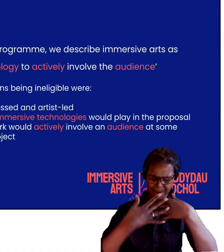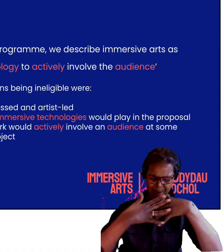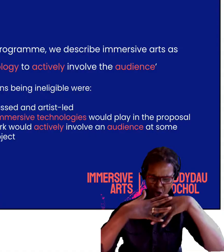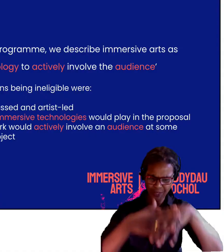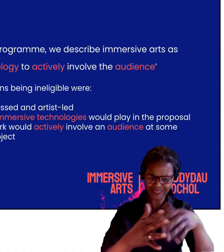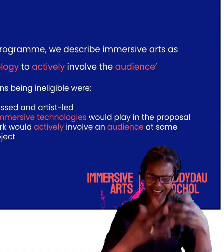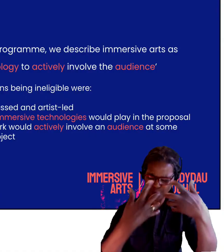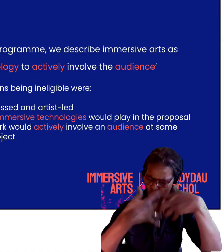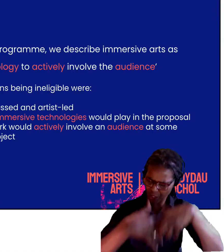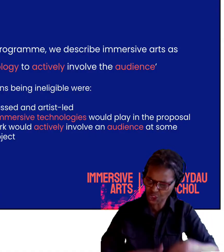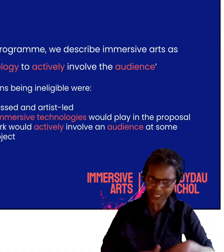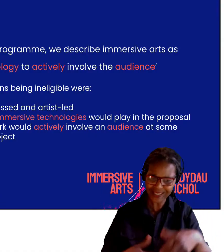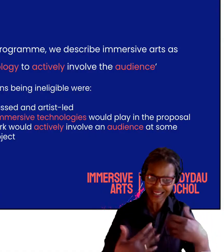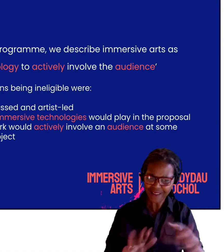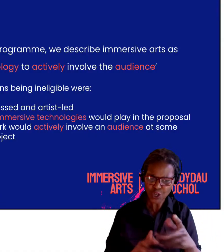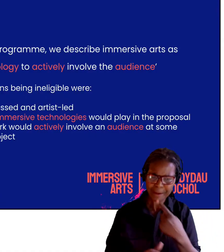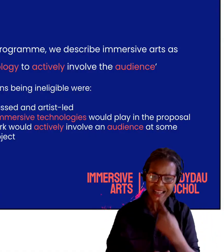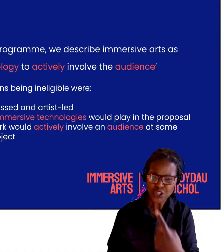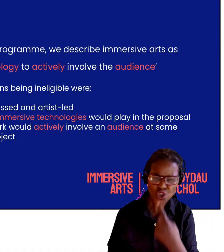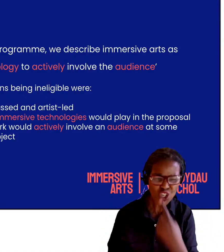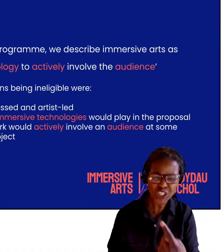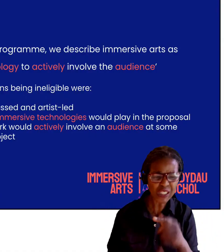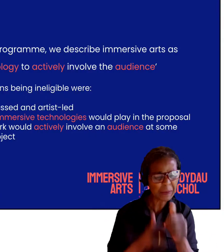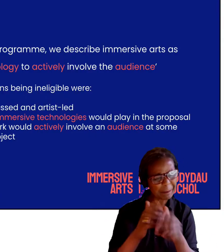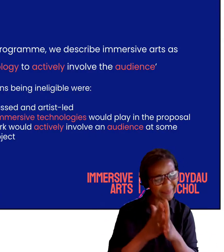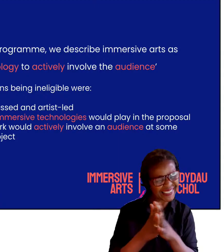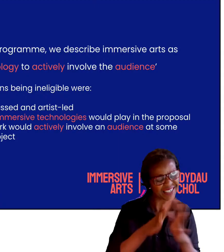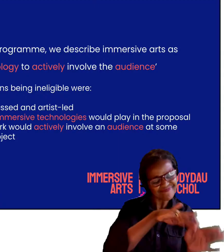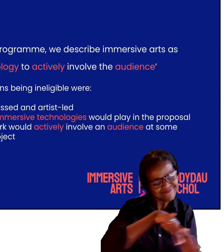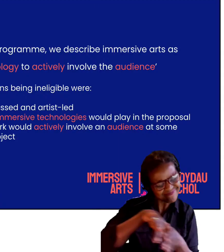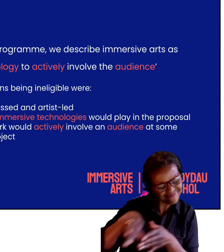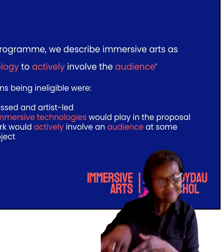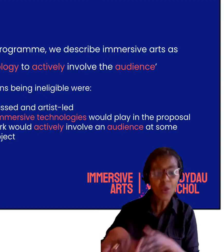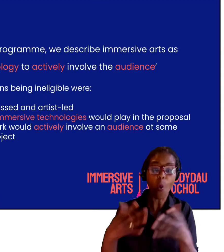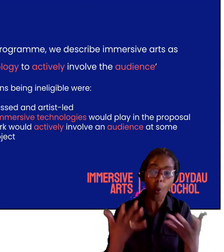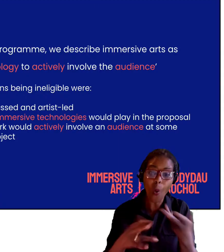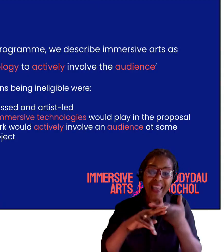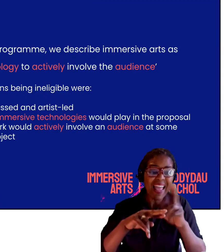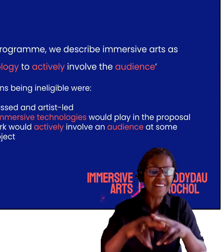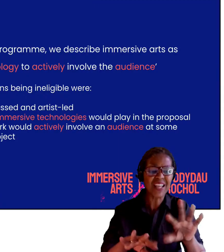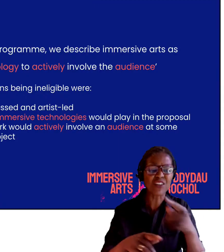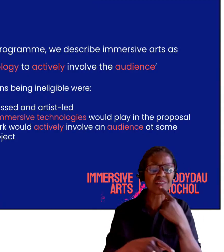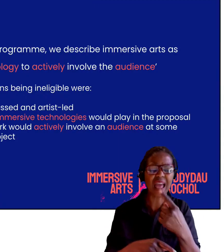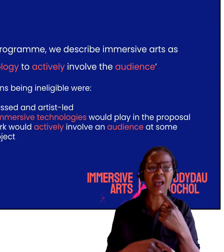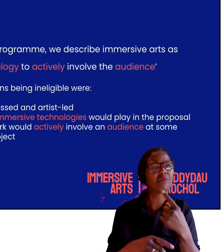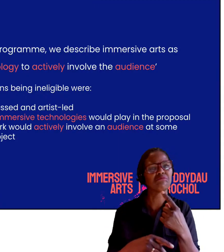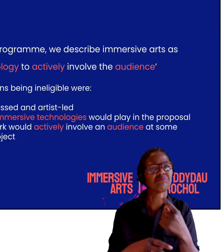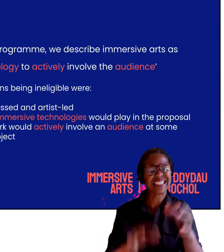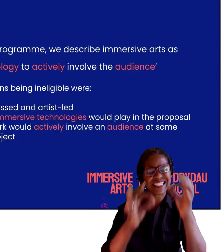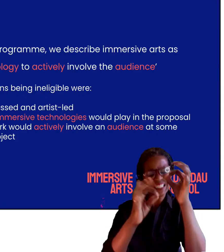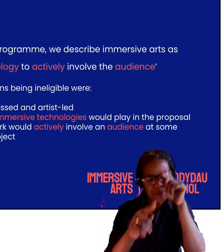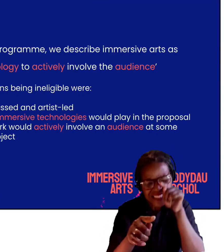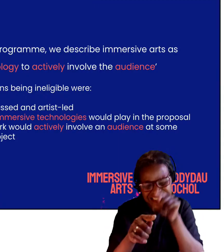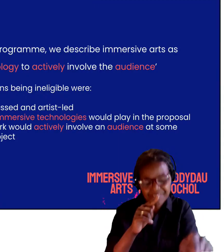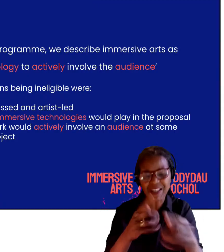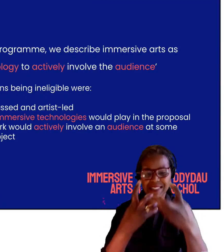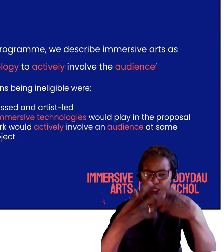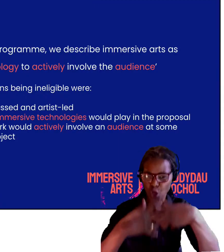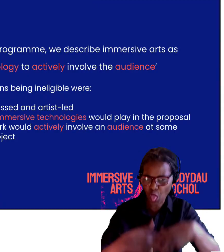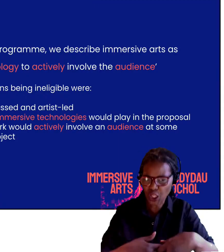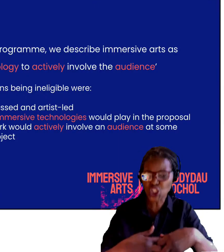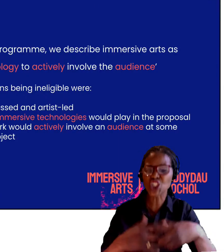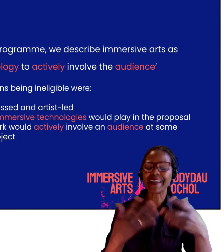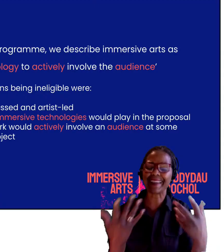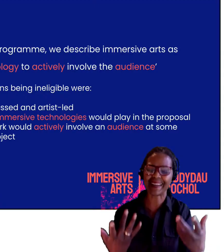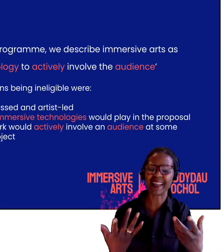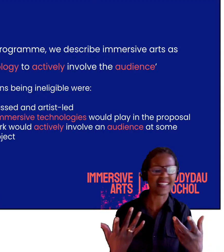for instance, if they didn't mention any specific technologies or didn't explain why they were relevant, or if they used vague terms like, if there's time,